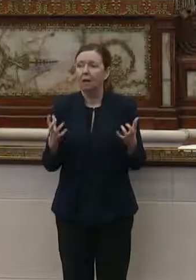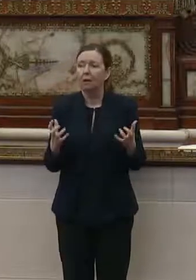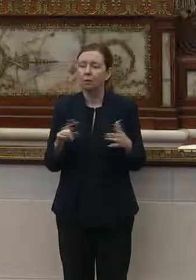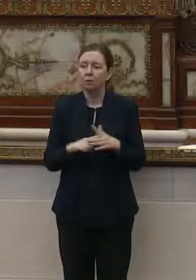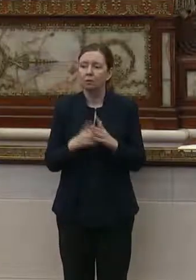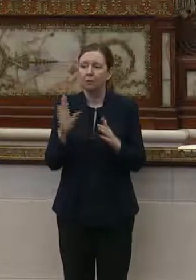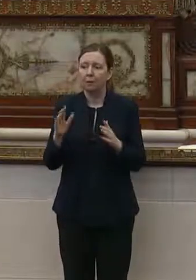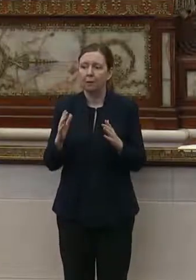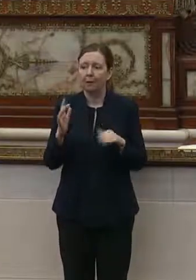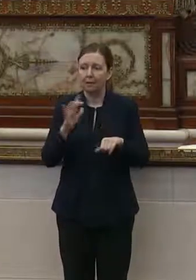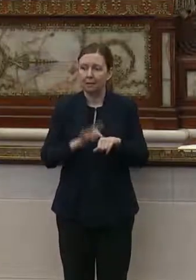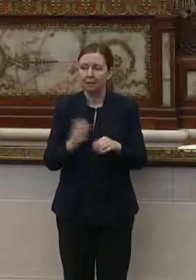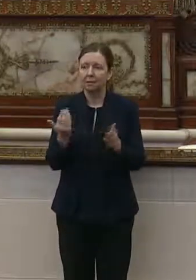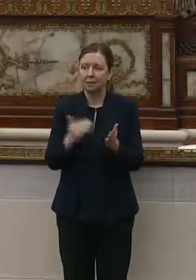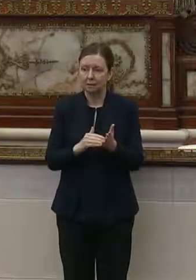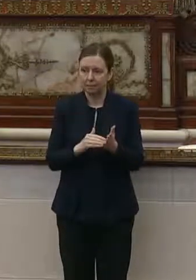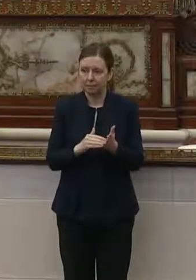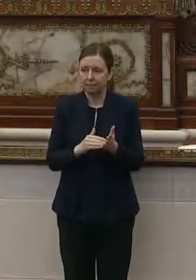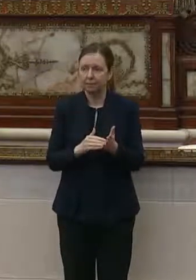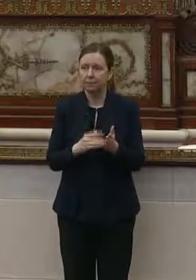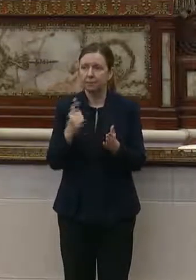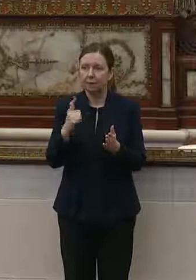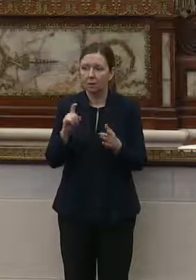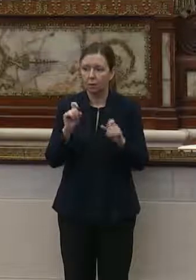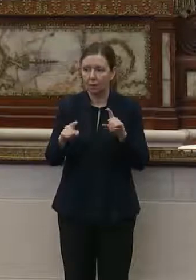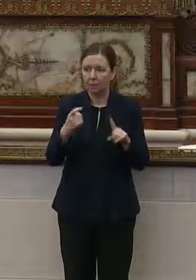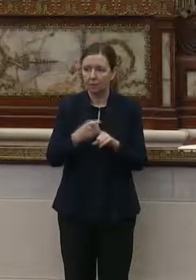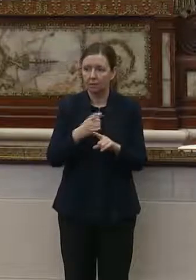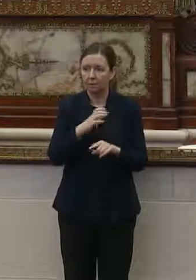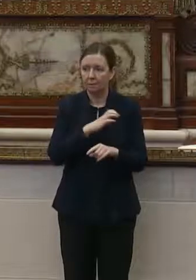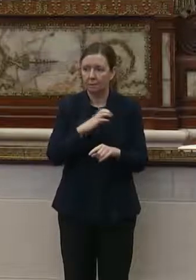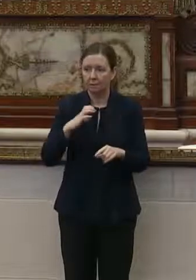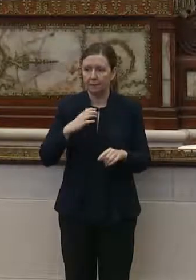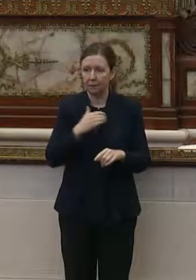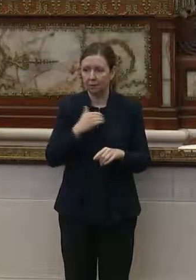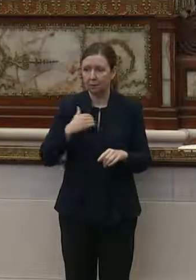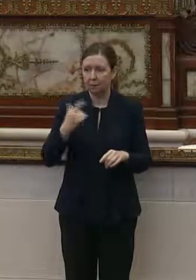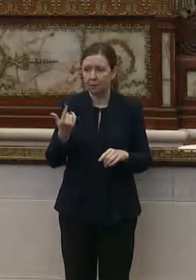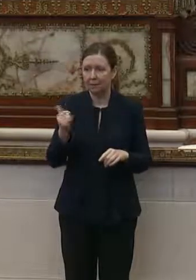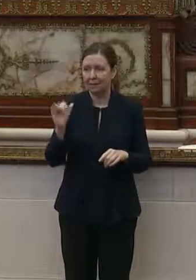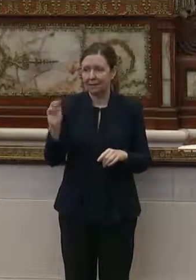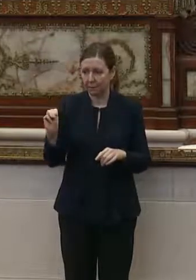start by revisiting one of the questions from Councilmember Gim